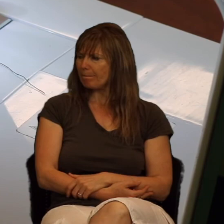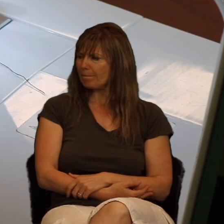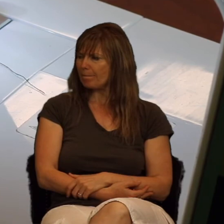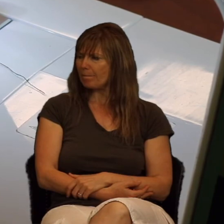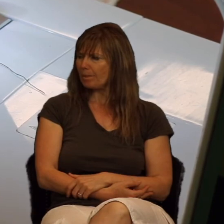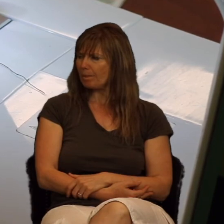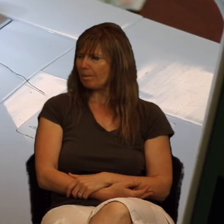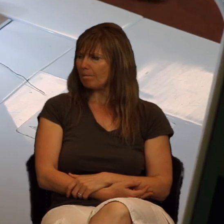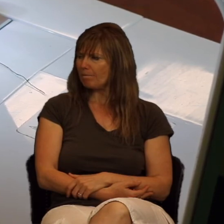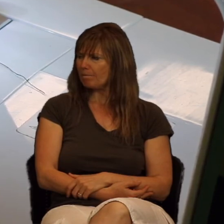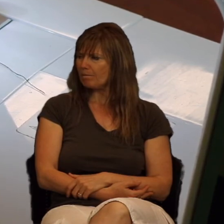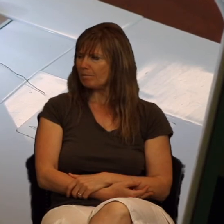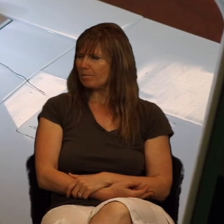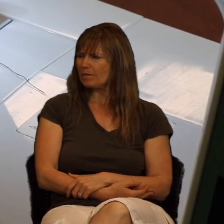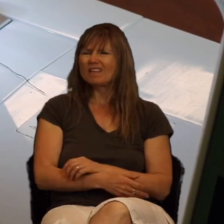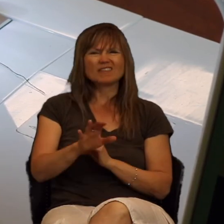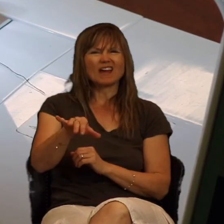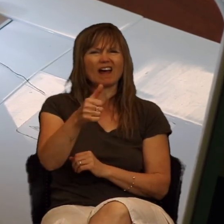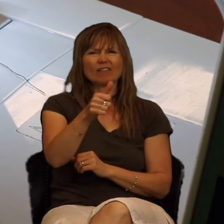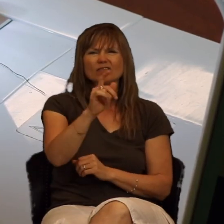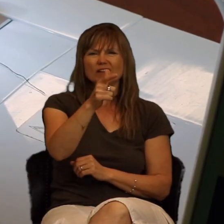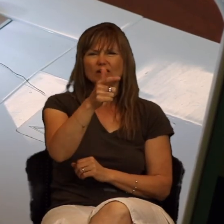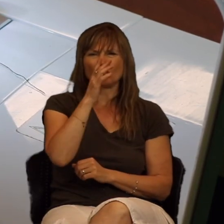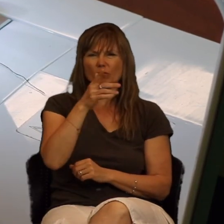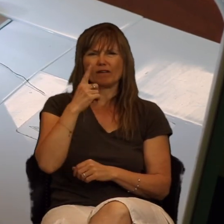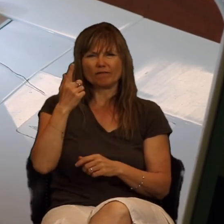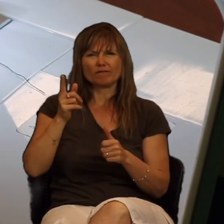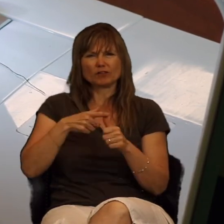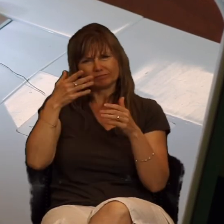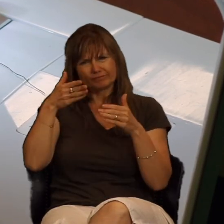Do the same thing. I'll do that when I get to it.